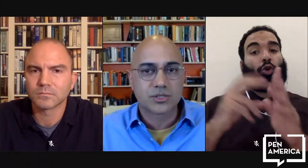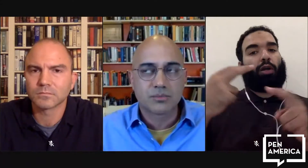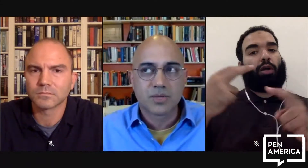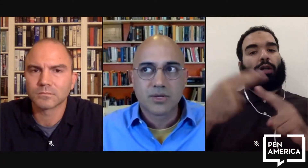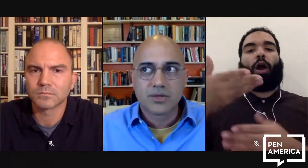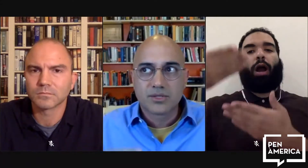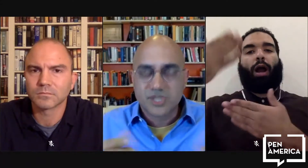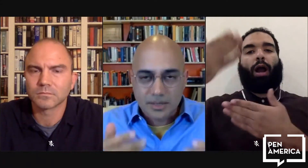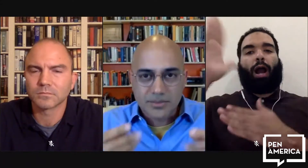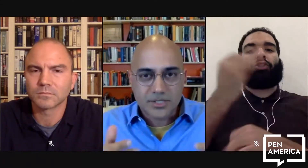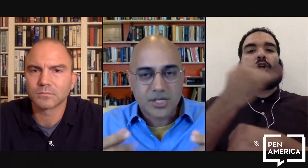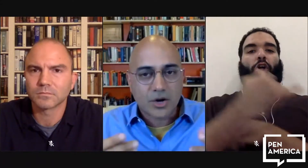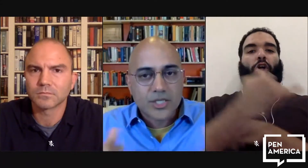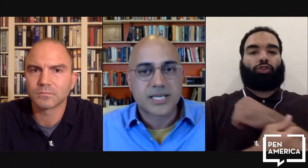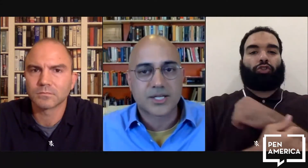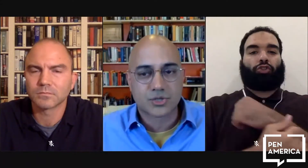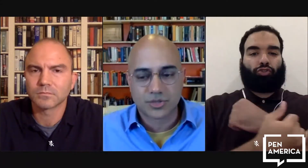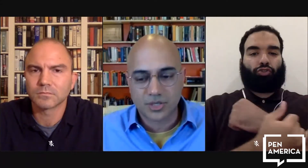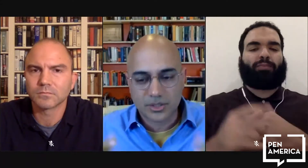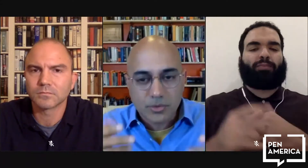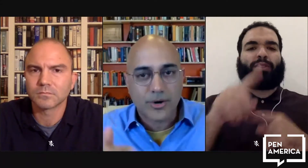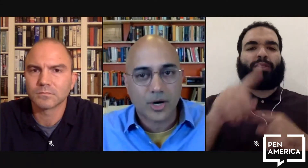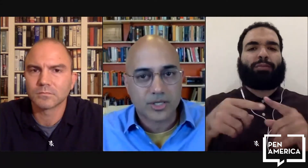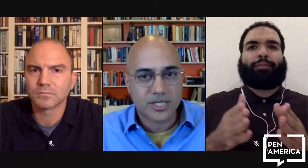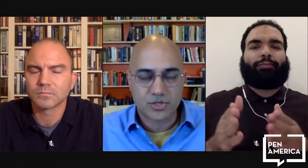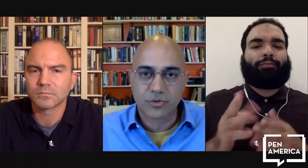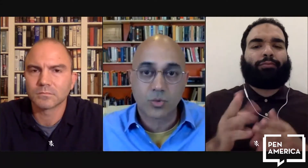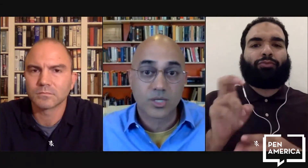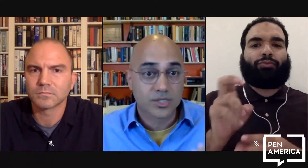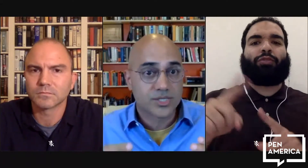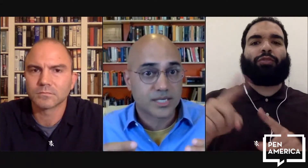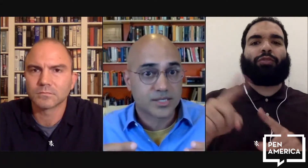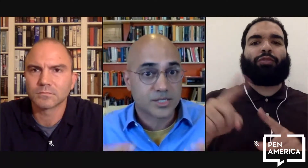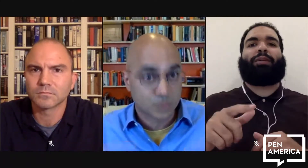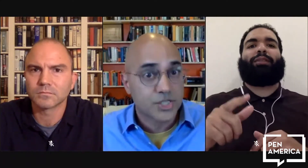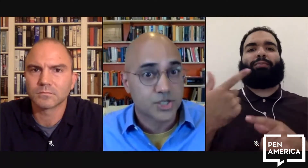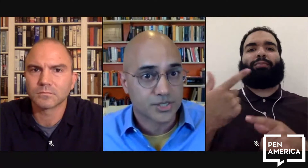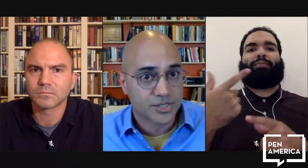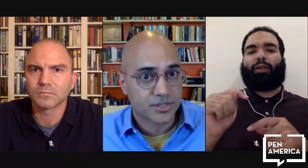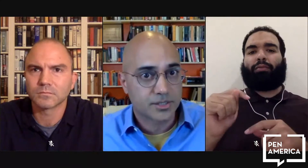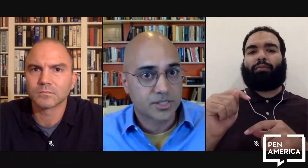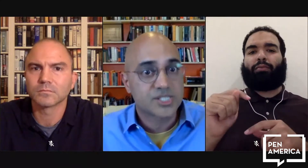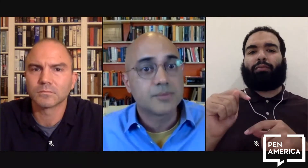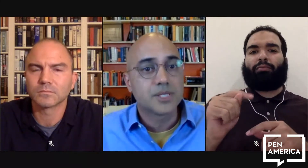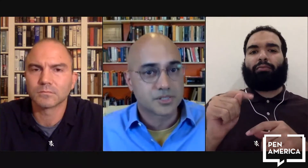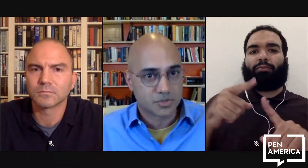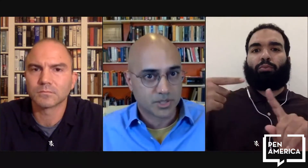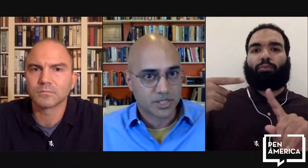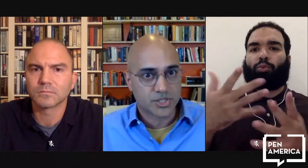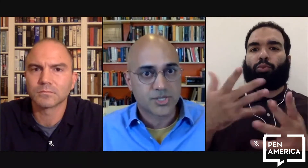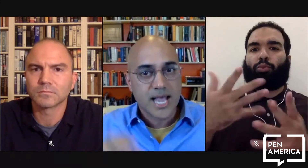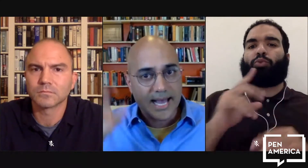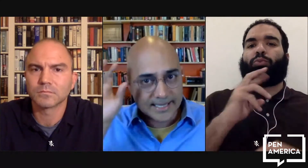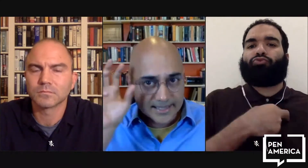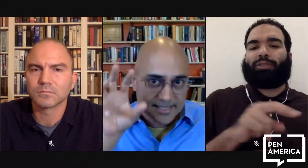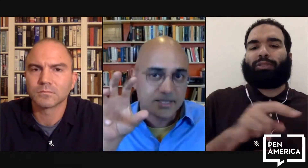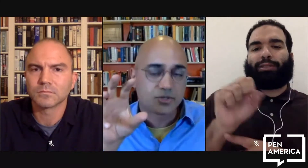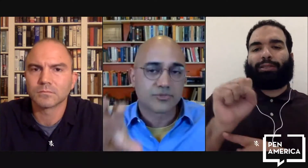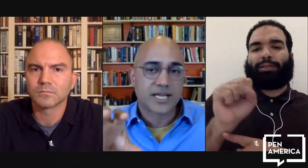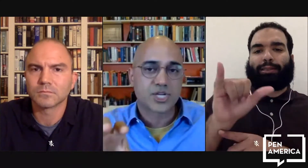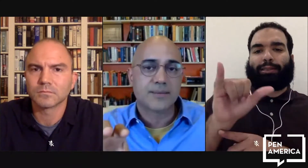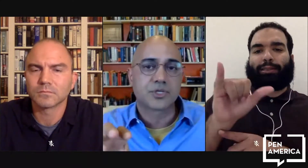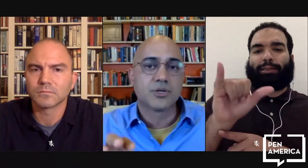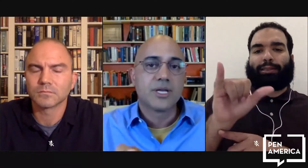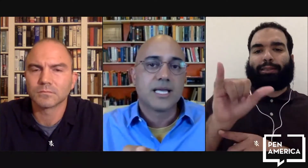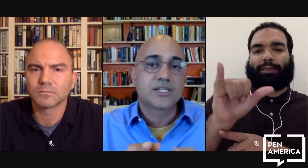which this architecture, the literary architecture, if you will, is religious. The symbolism is religious. And at the center